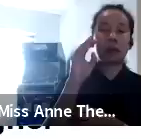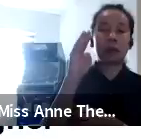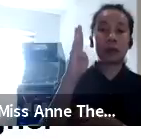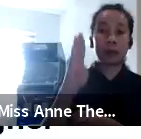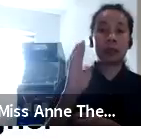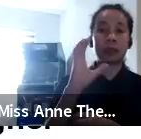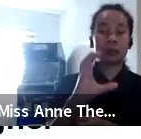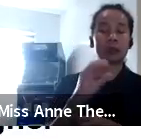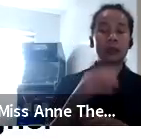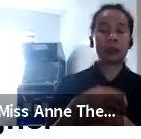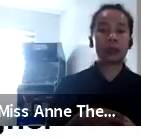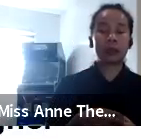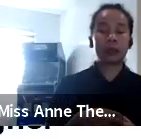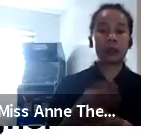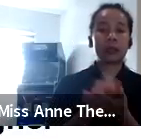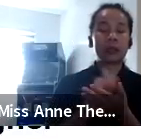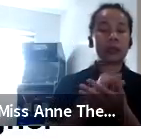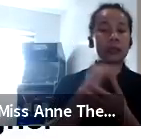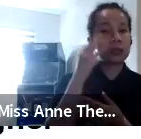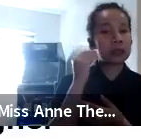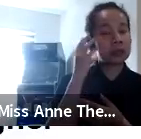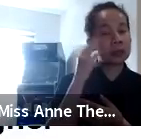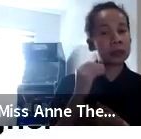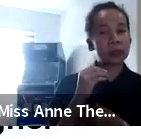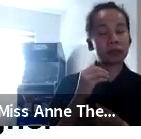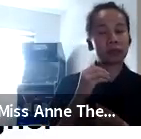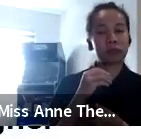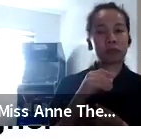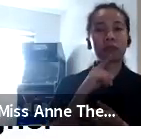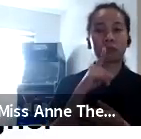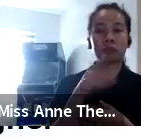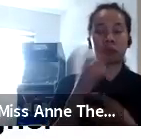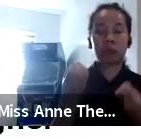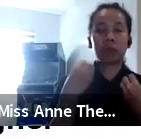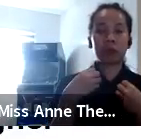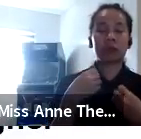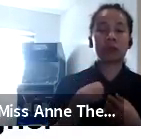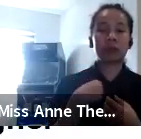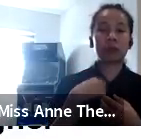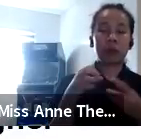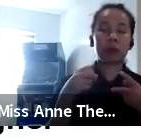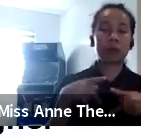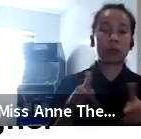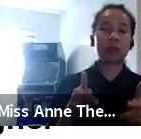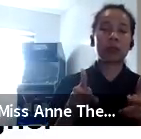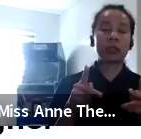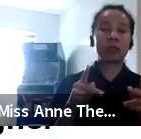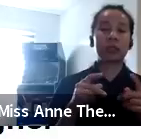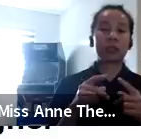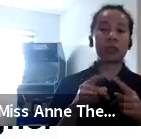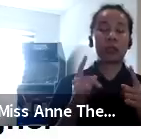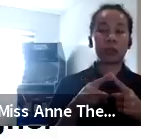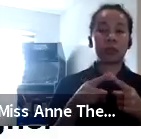So this experience actually provided me the opportunity to